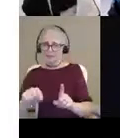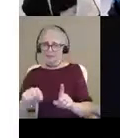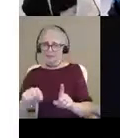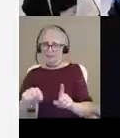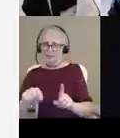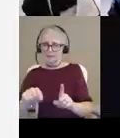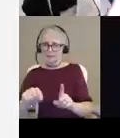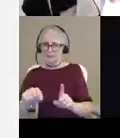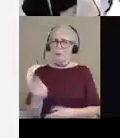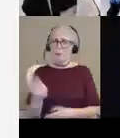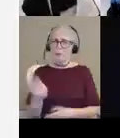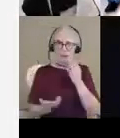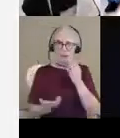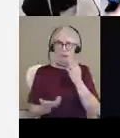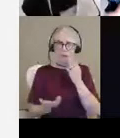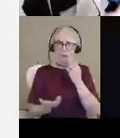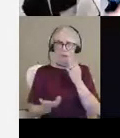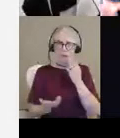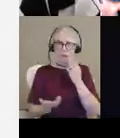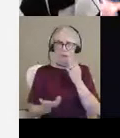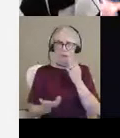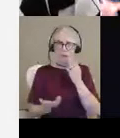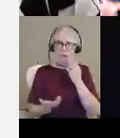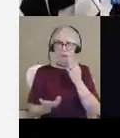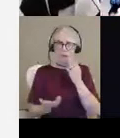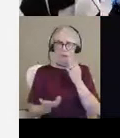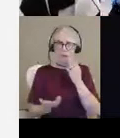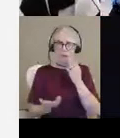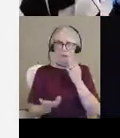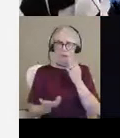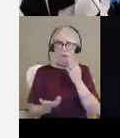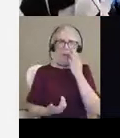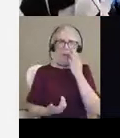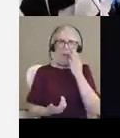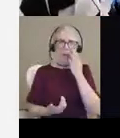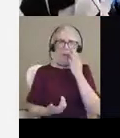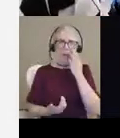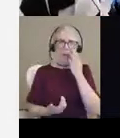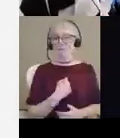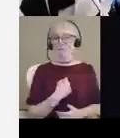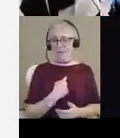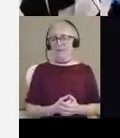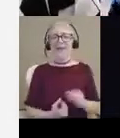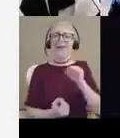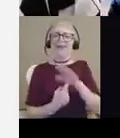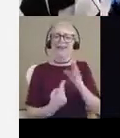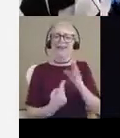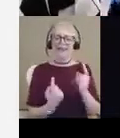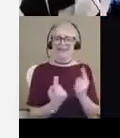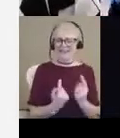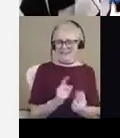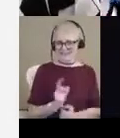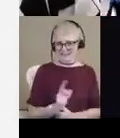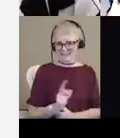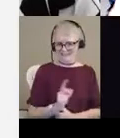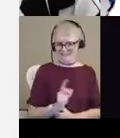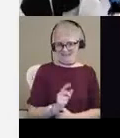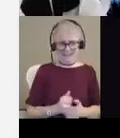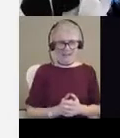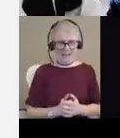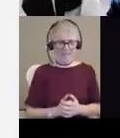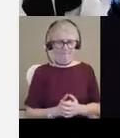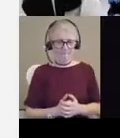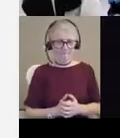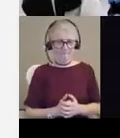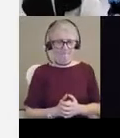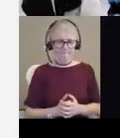information? So looking at, for me, these are, as I say, some of the key things that I think are really fantastic in tools at the moment. So one,